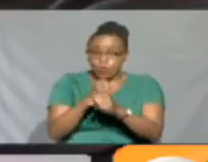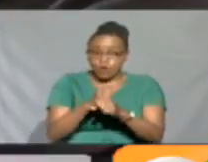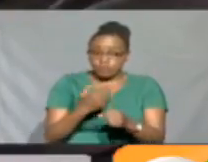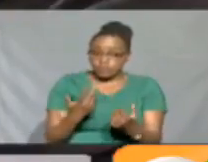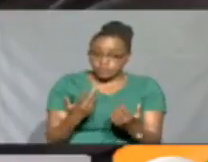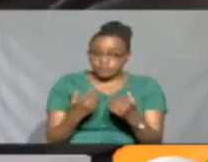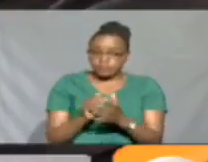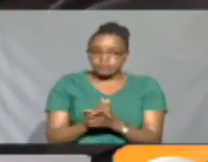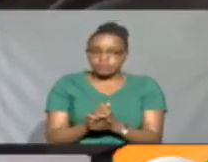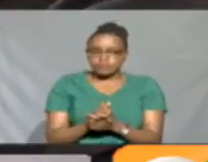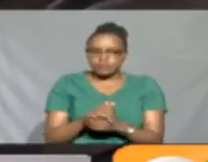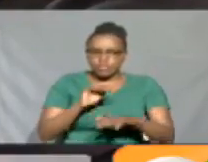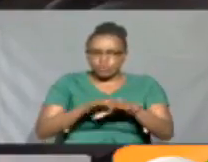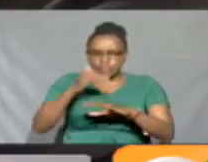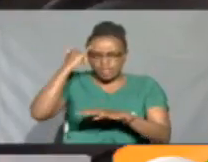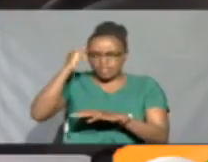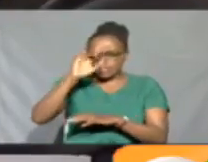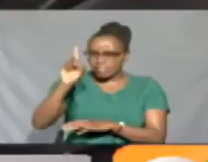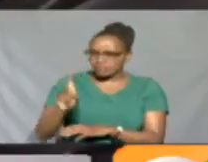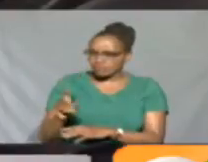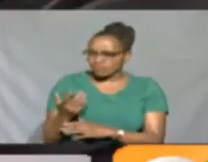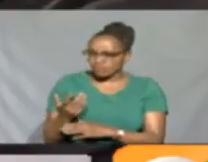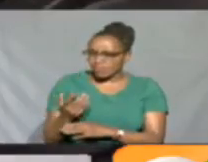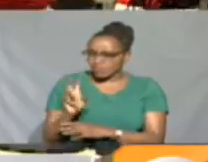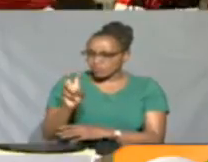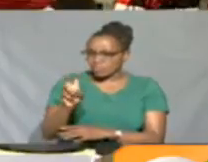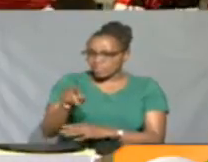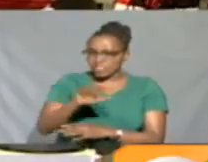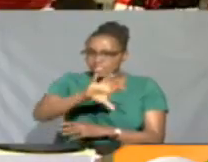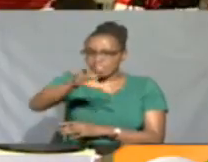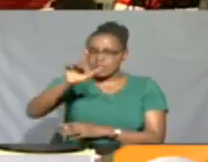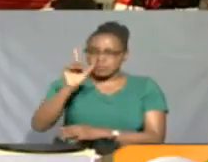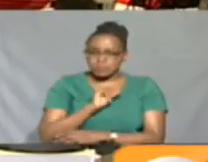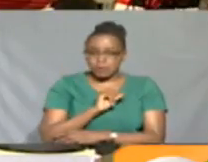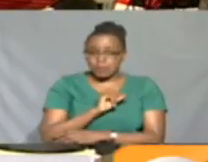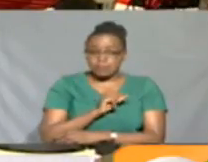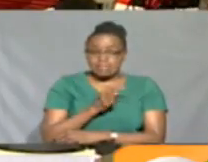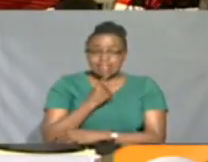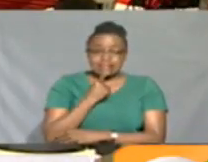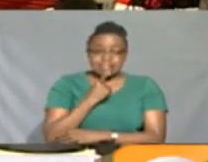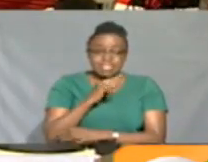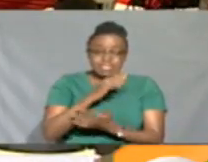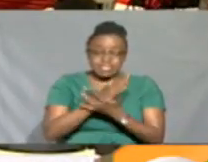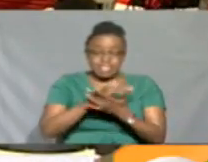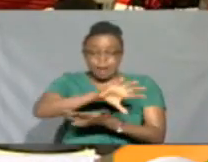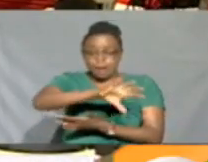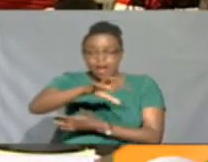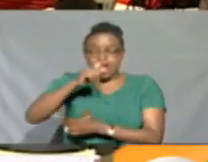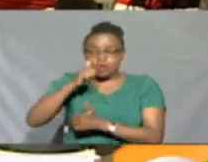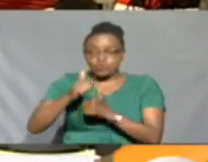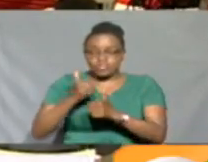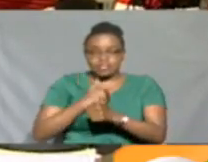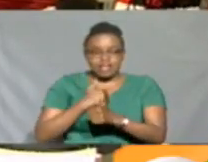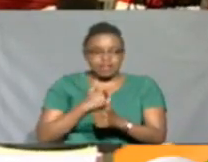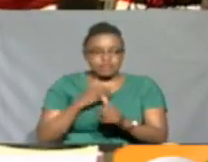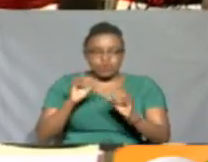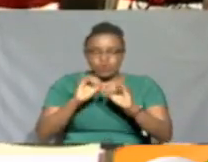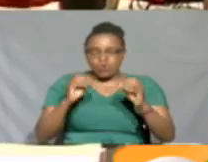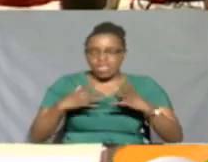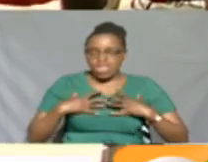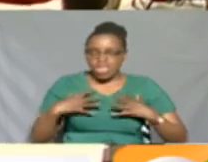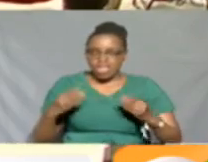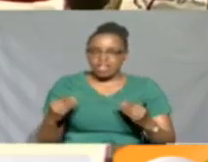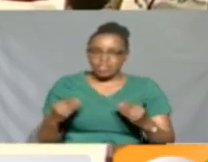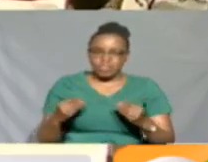counties, was it a good and idea? And this is not about... You've seen this in the counties, was it a good idea? I can say to some counties that really didn't even have health